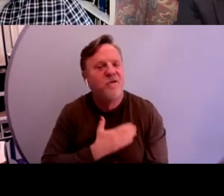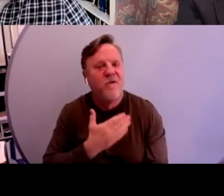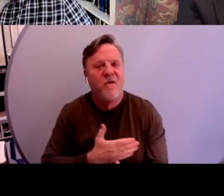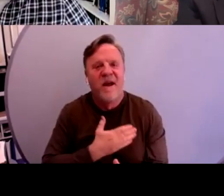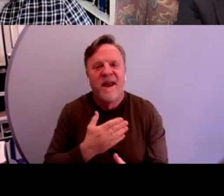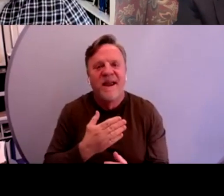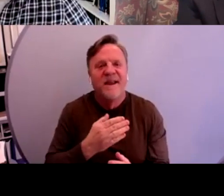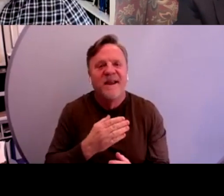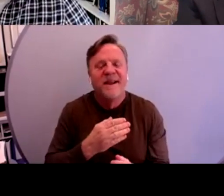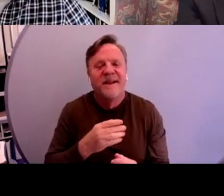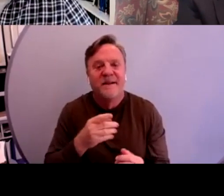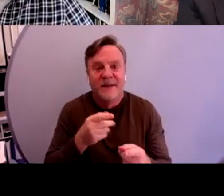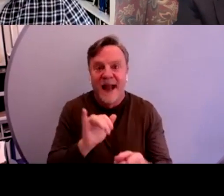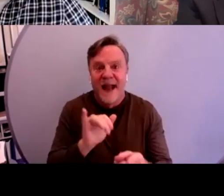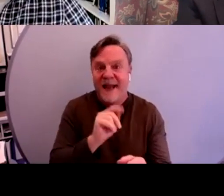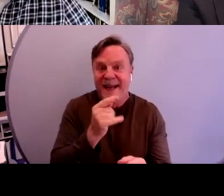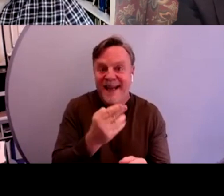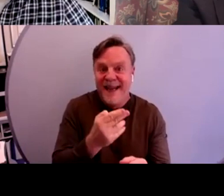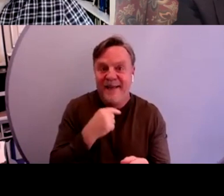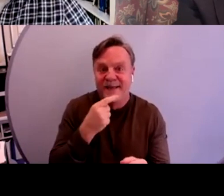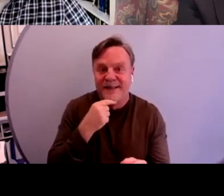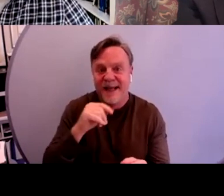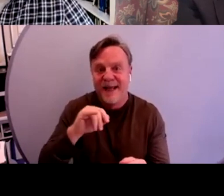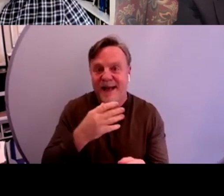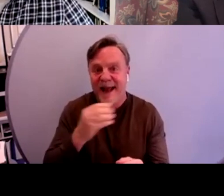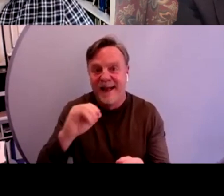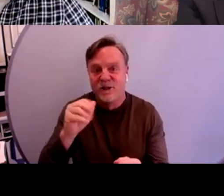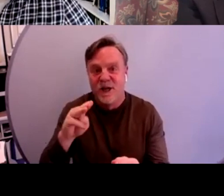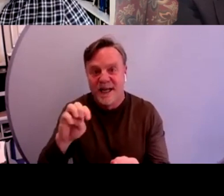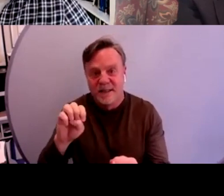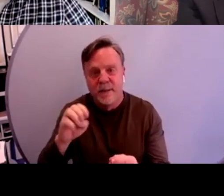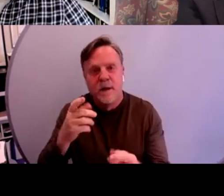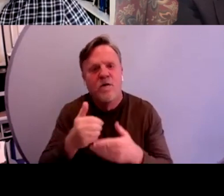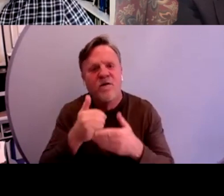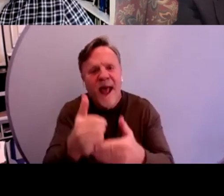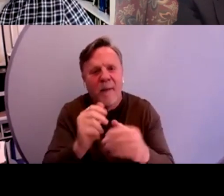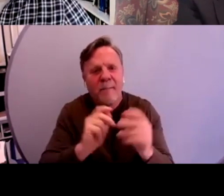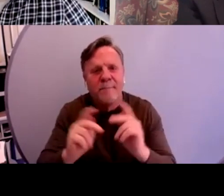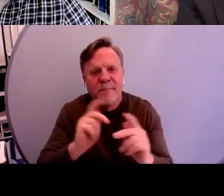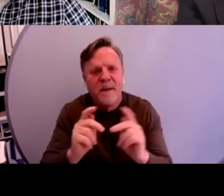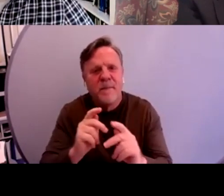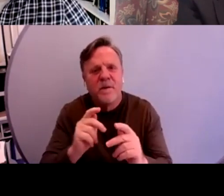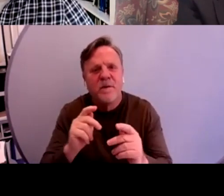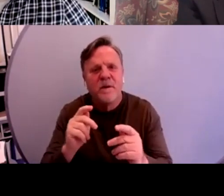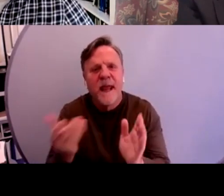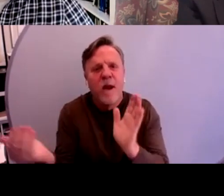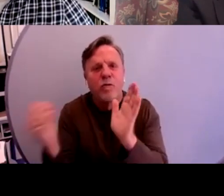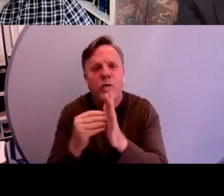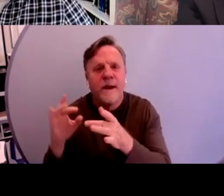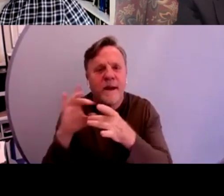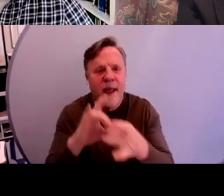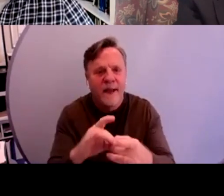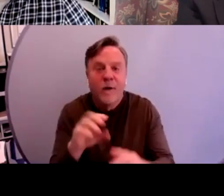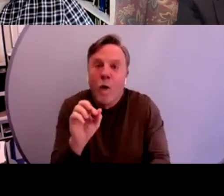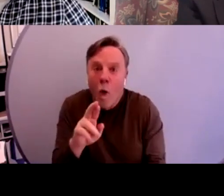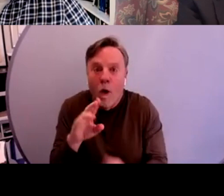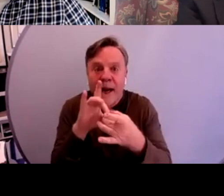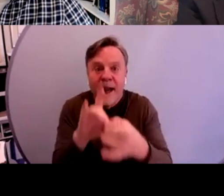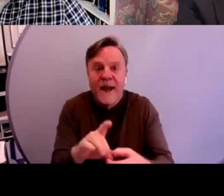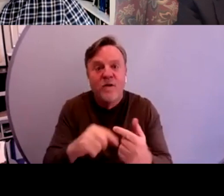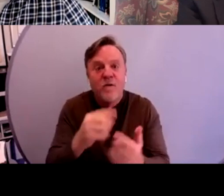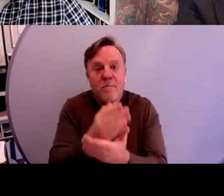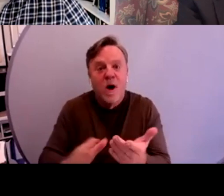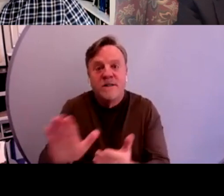Keith said, and you, Jasmine, of helping people get reconnected or connected to parts of